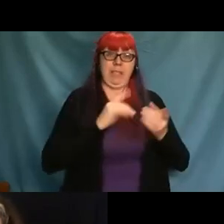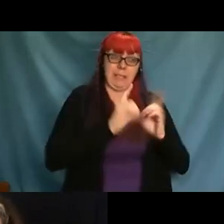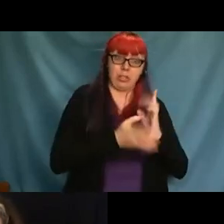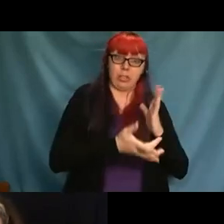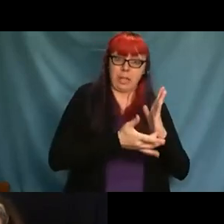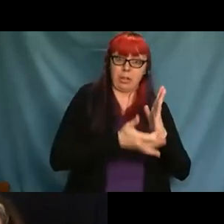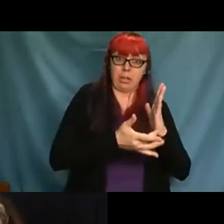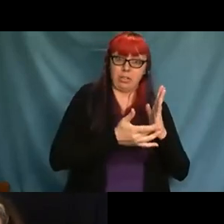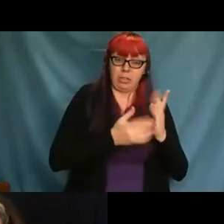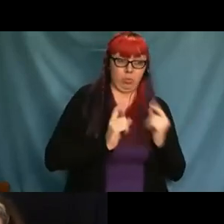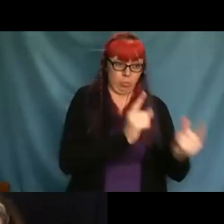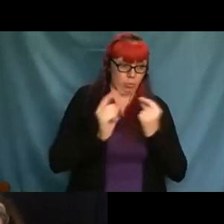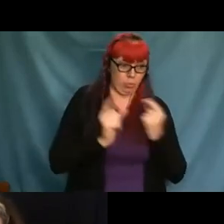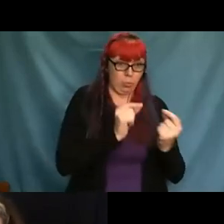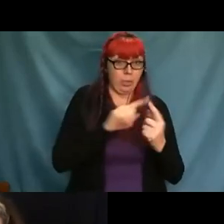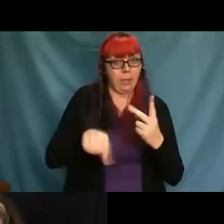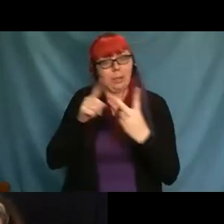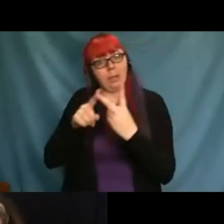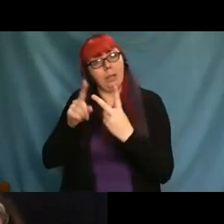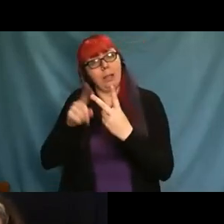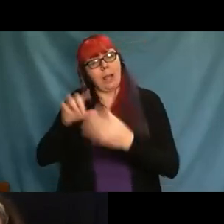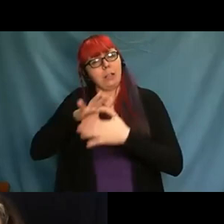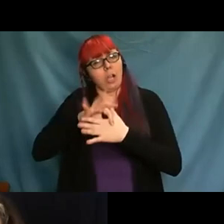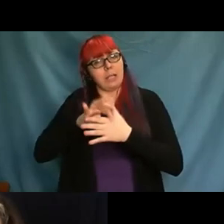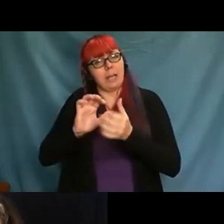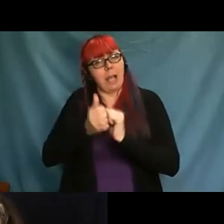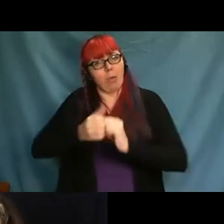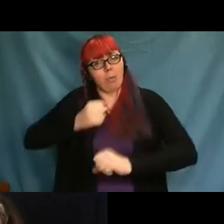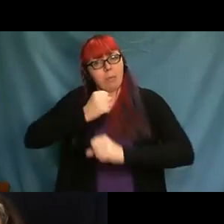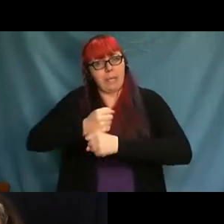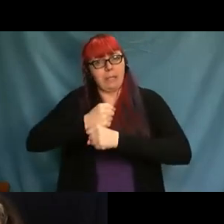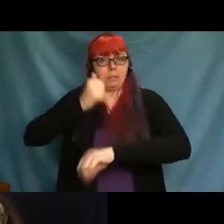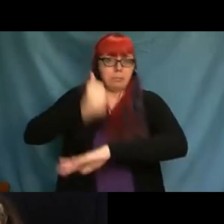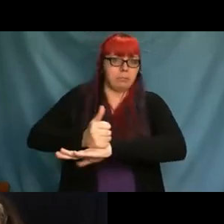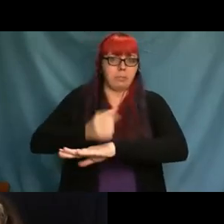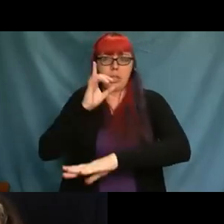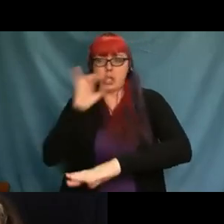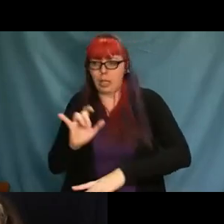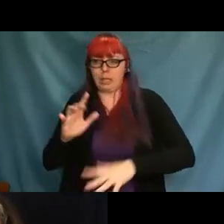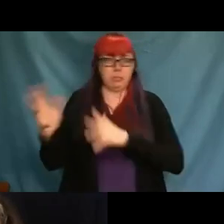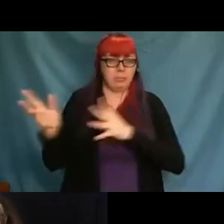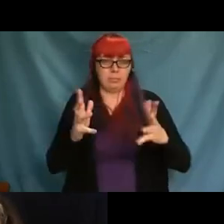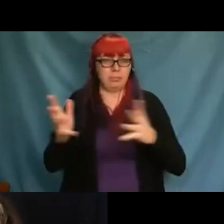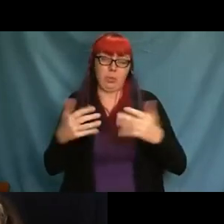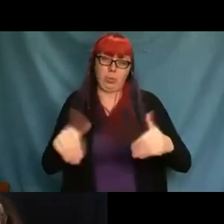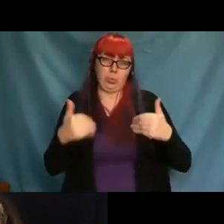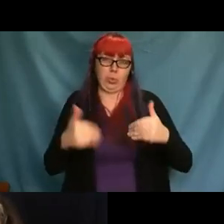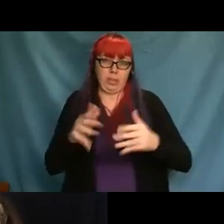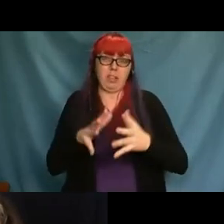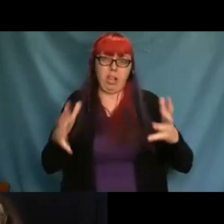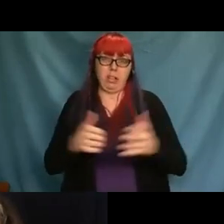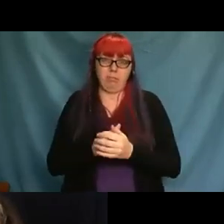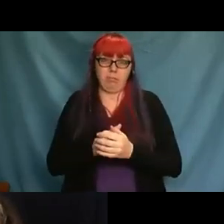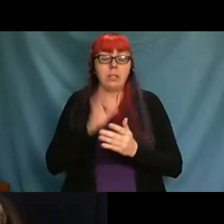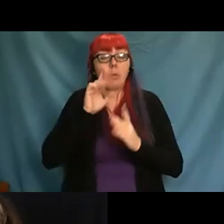which content is being created. So we're gonna first talk about what is search engine optimization and why does it